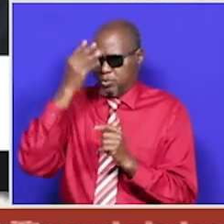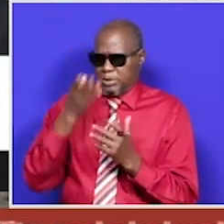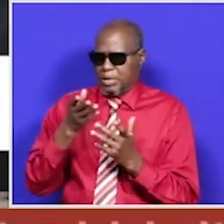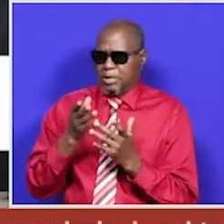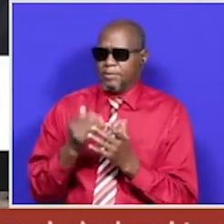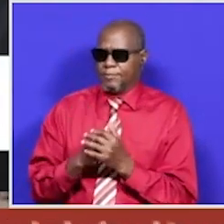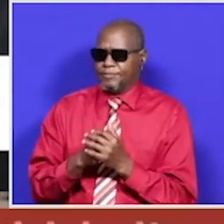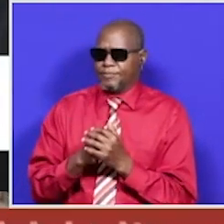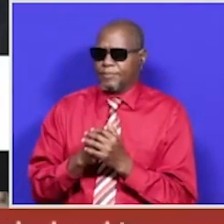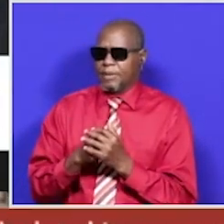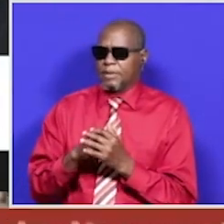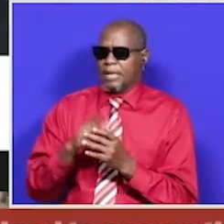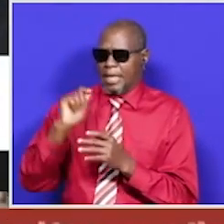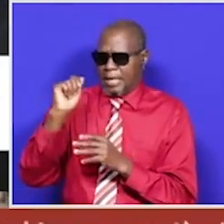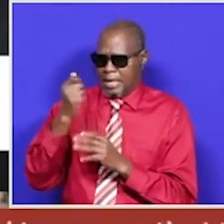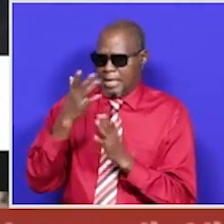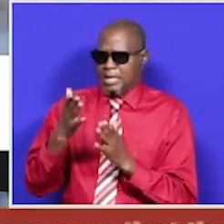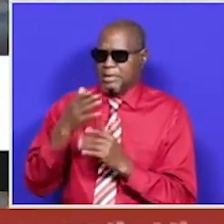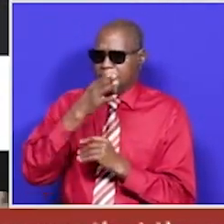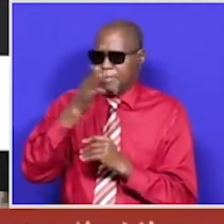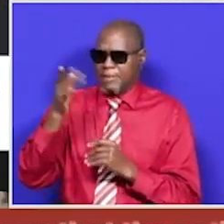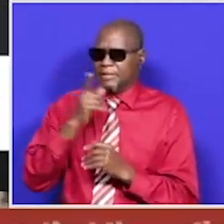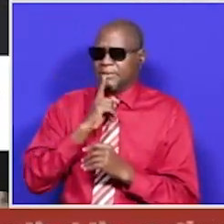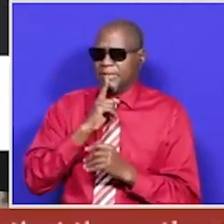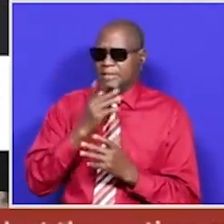a cross-section of Kenyans said they are proud of their mother